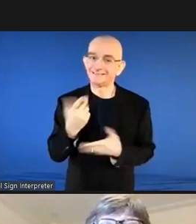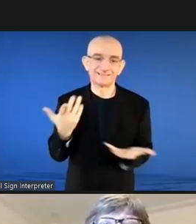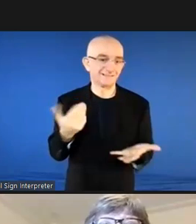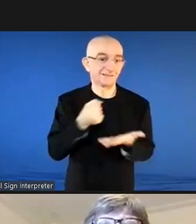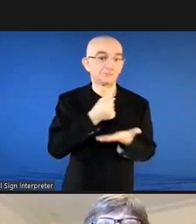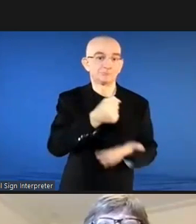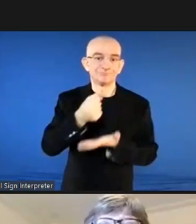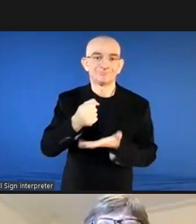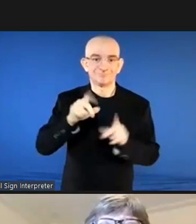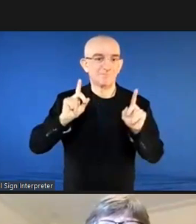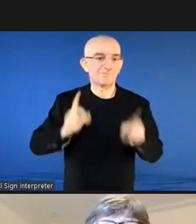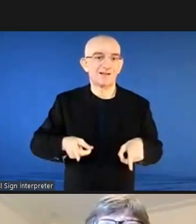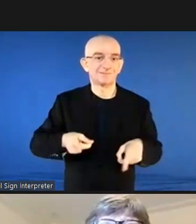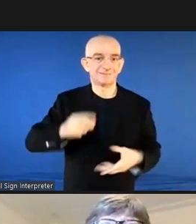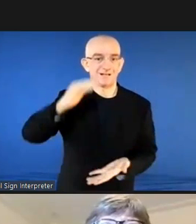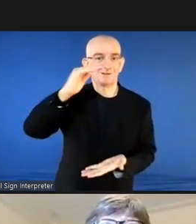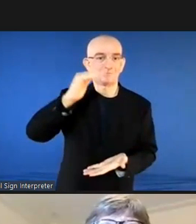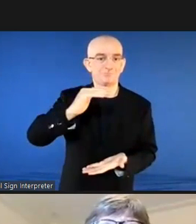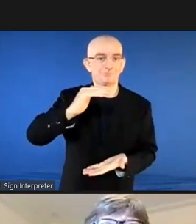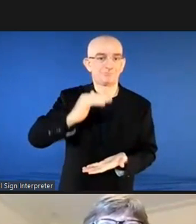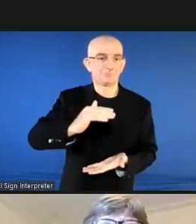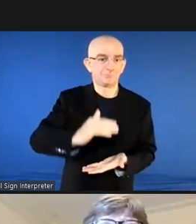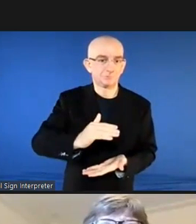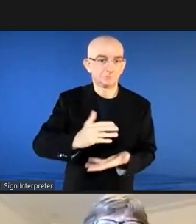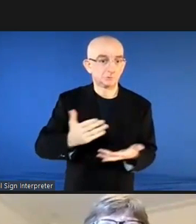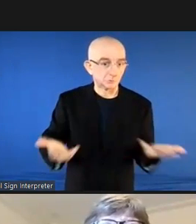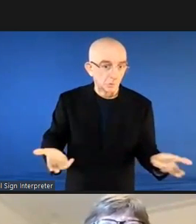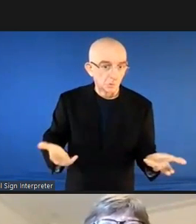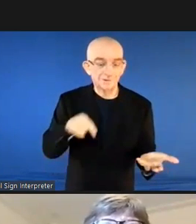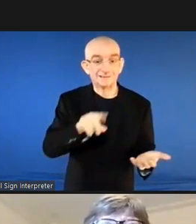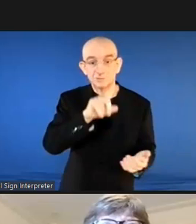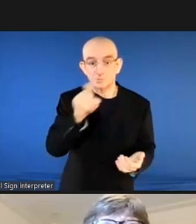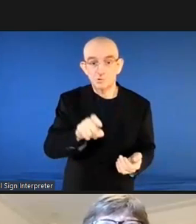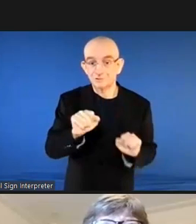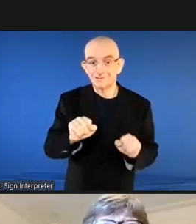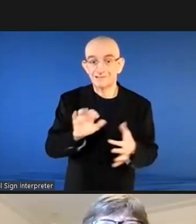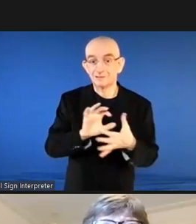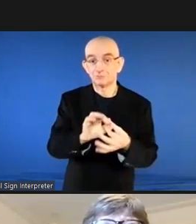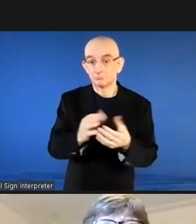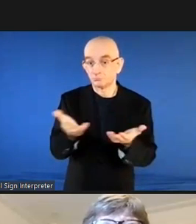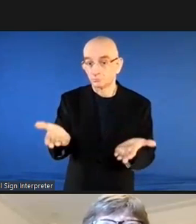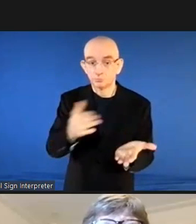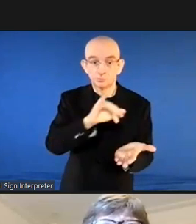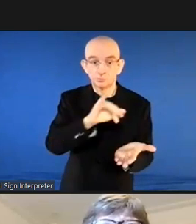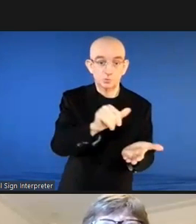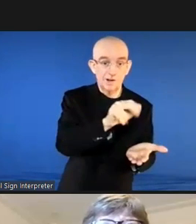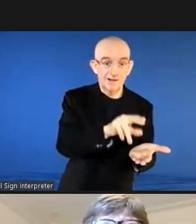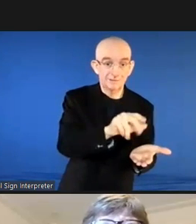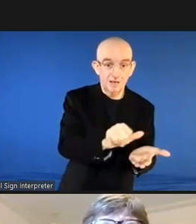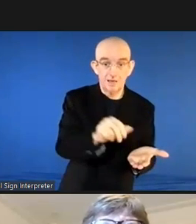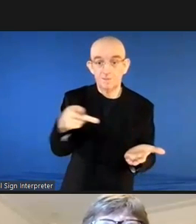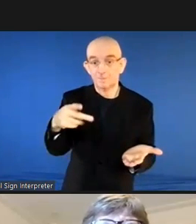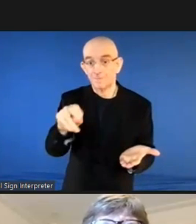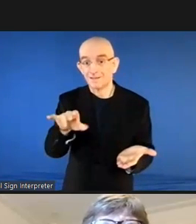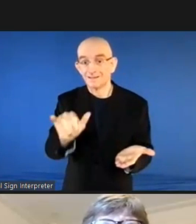for Joanna and a question for Penny. Penny, are we still going to be doing lots of fantastic work and continuing lots of the